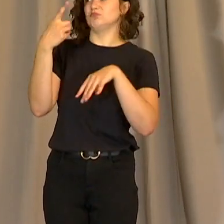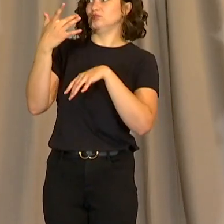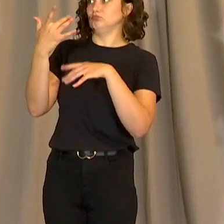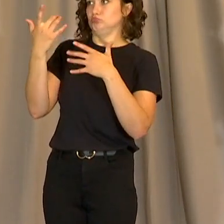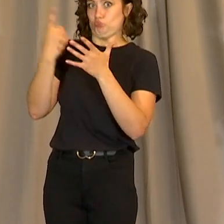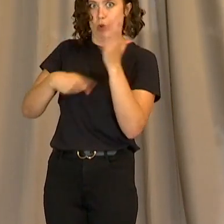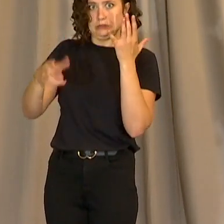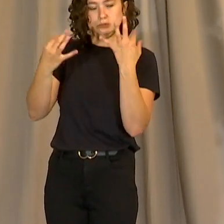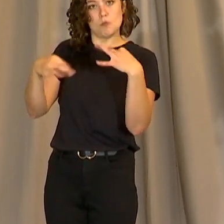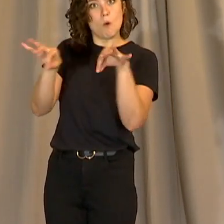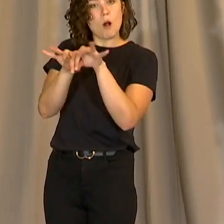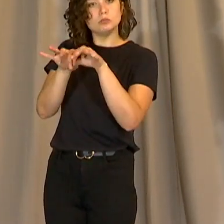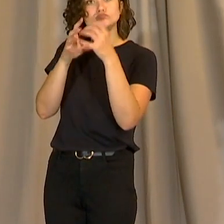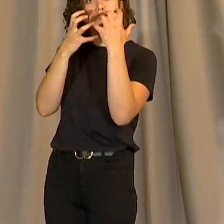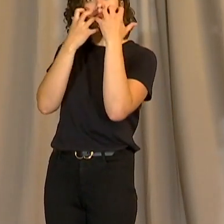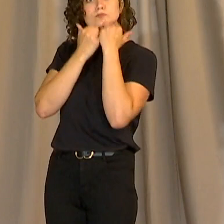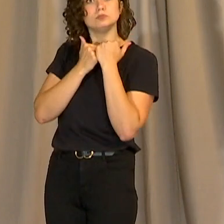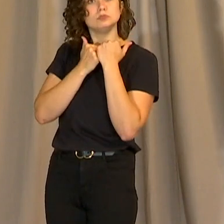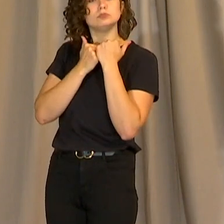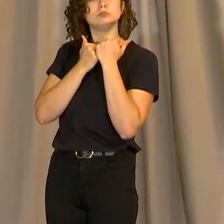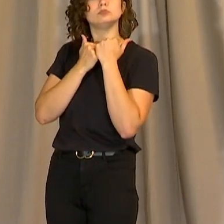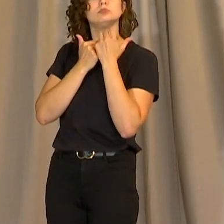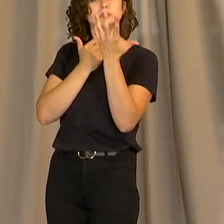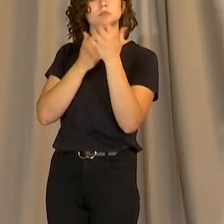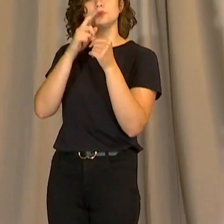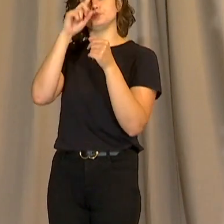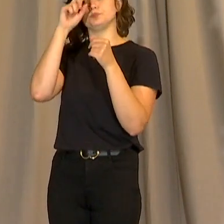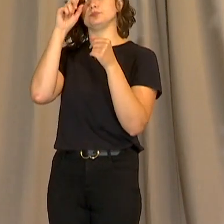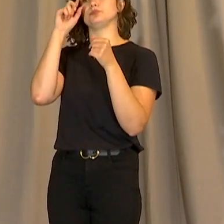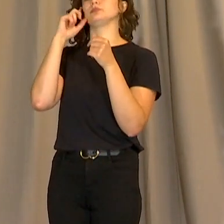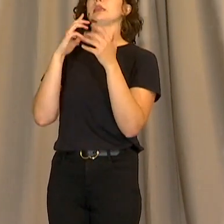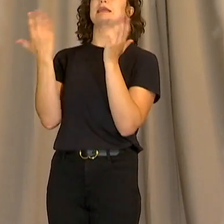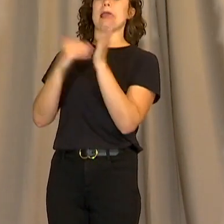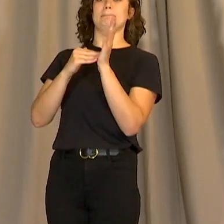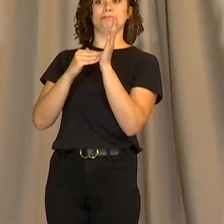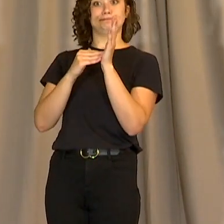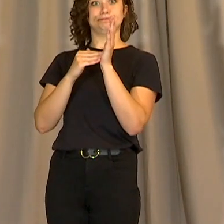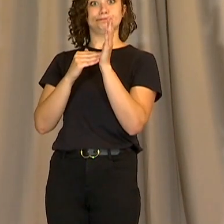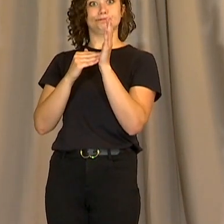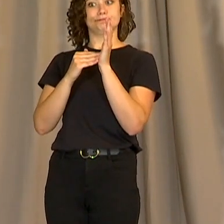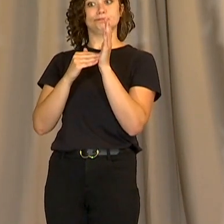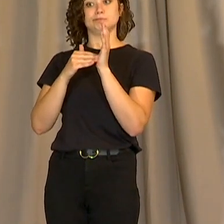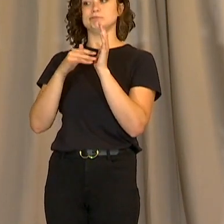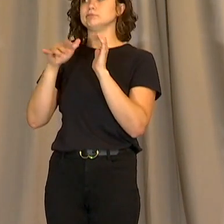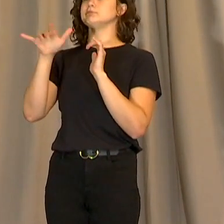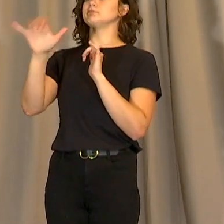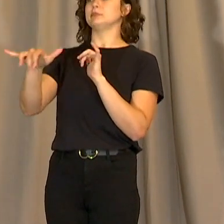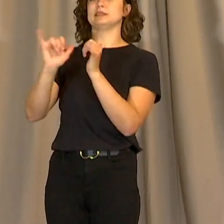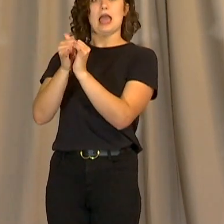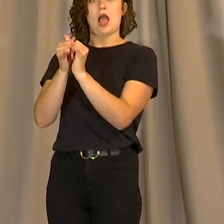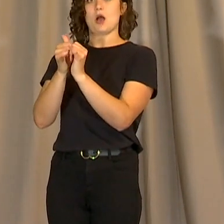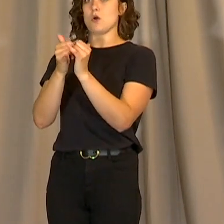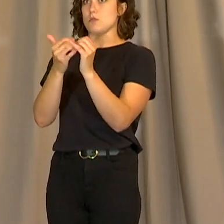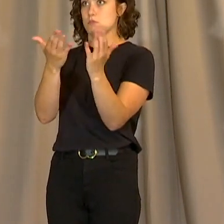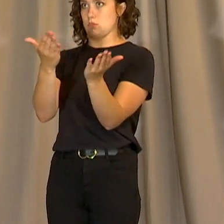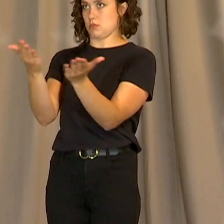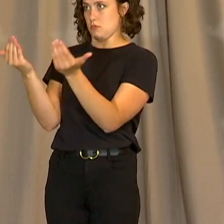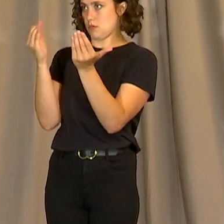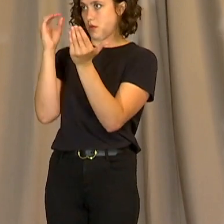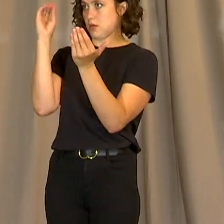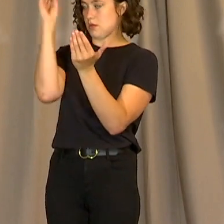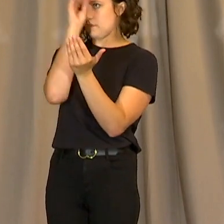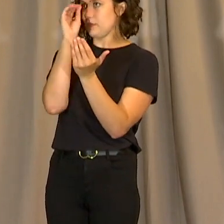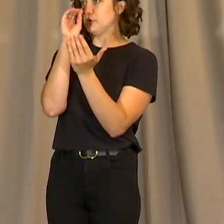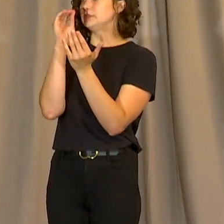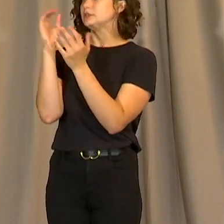so again, this is how we get the voices and how we find out what's important to our